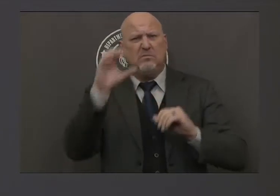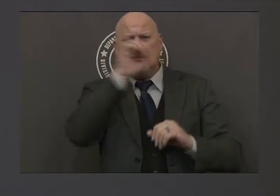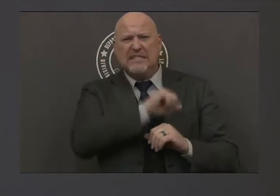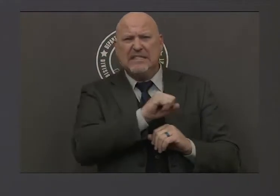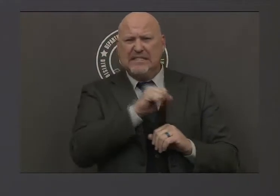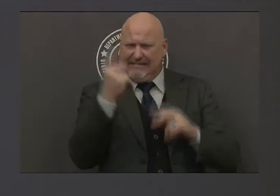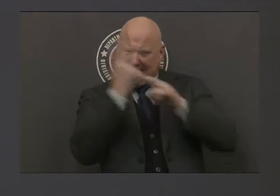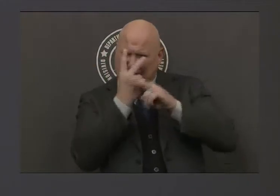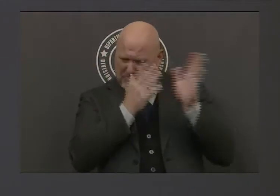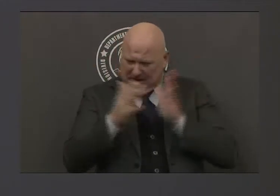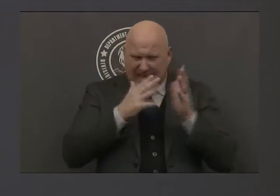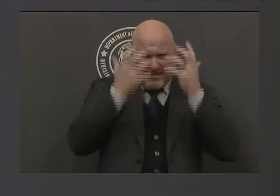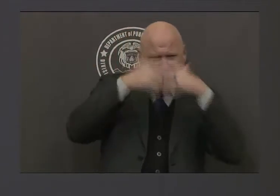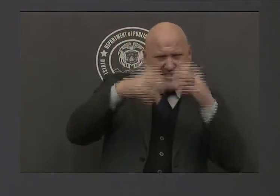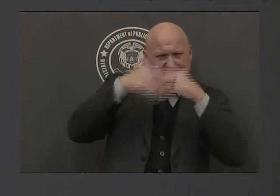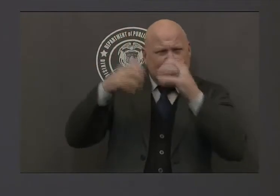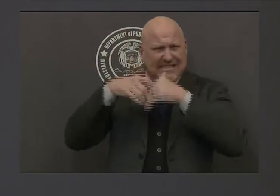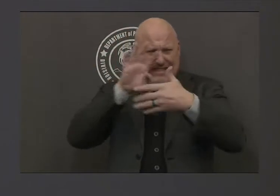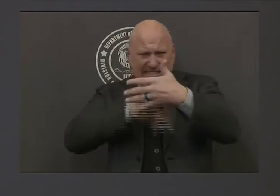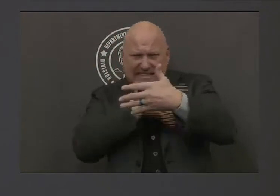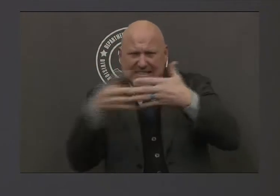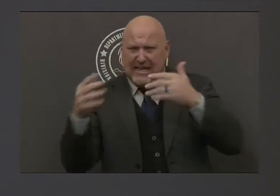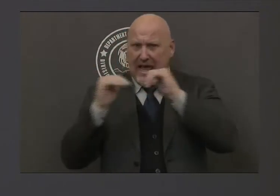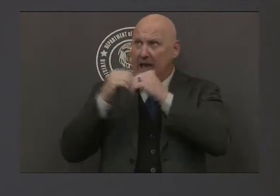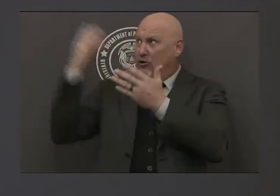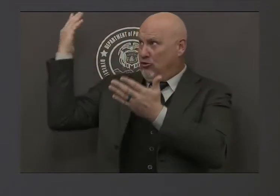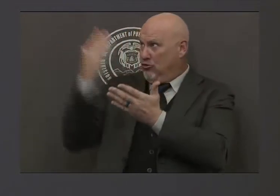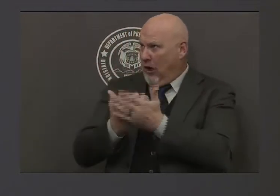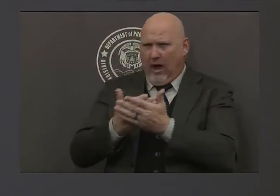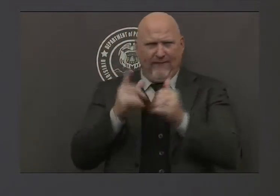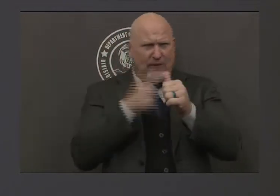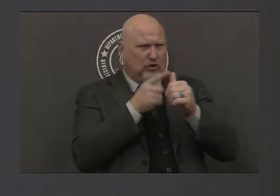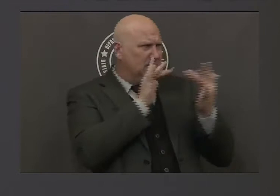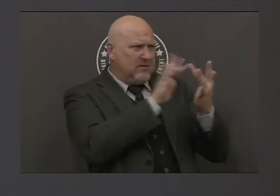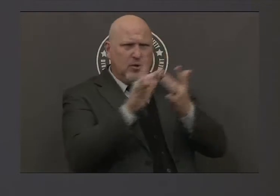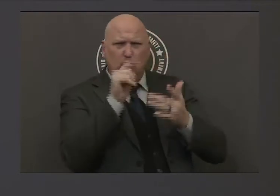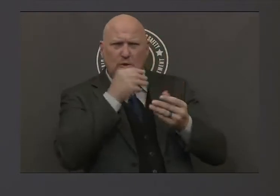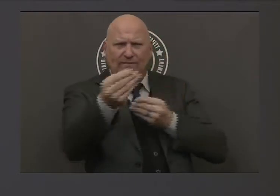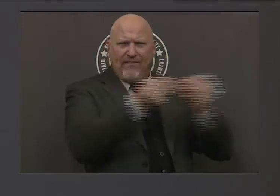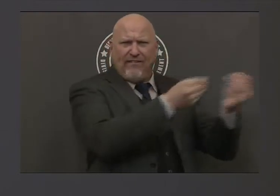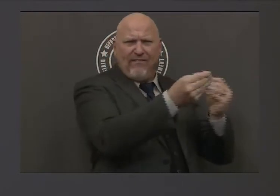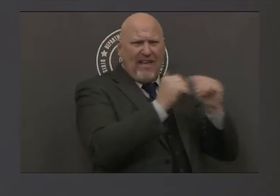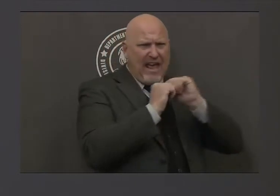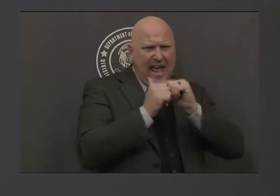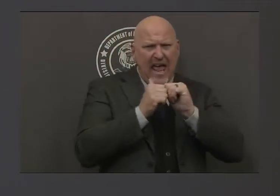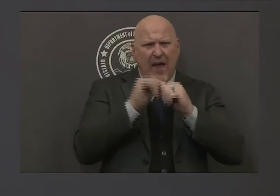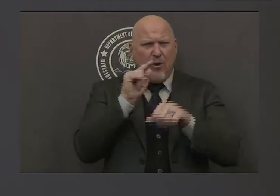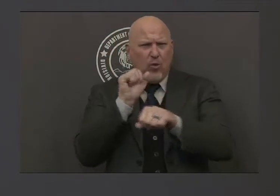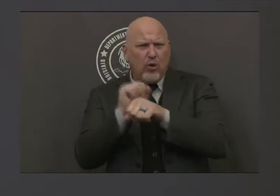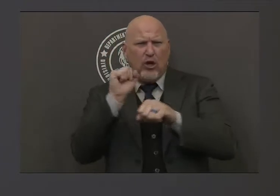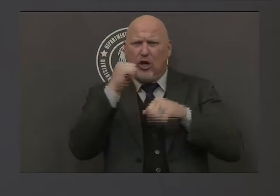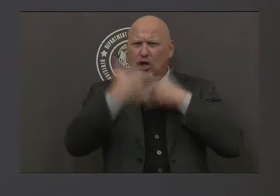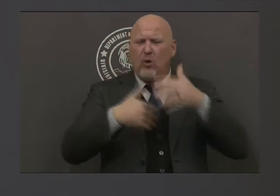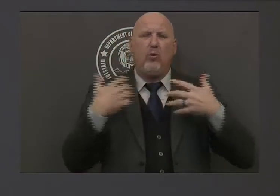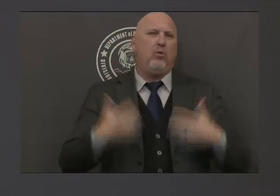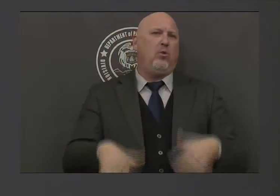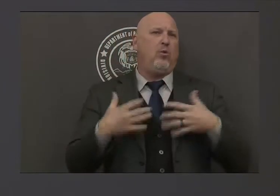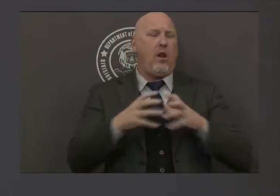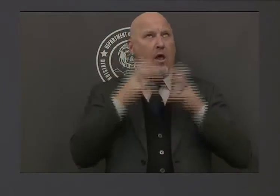the vaccine when and how we get the vaccine distributed. We will continue to work with our federal partners, as the governor